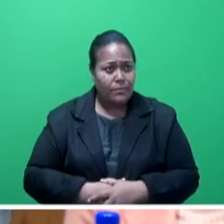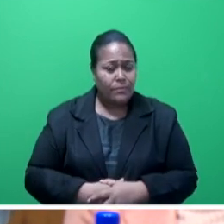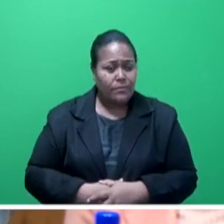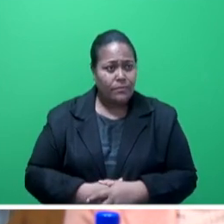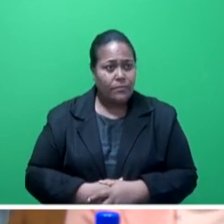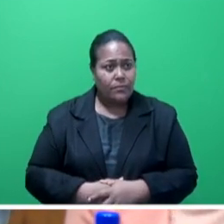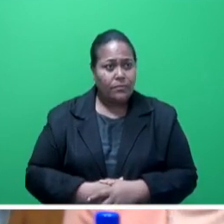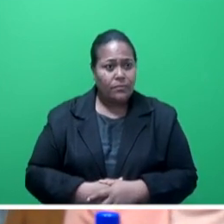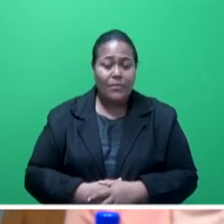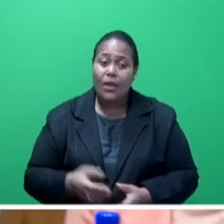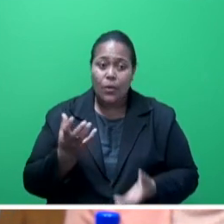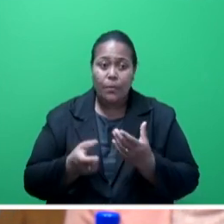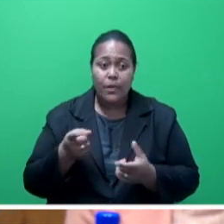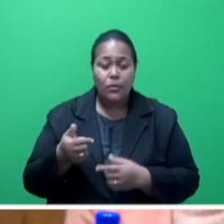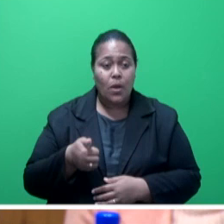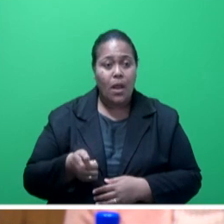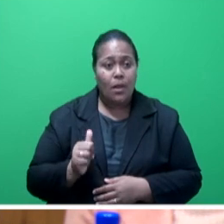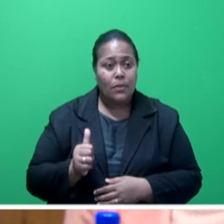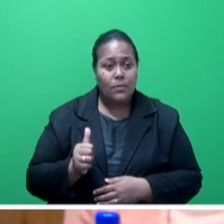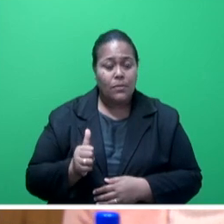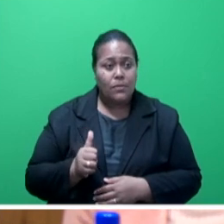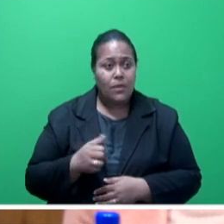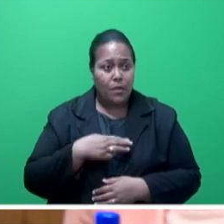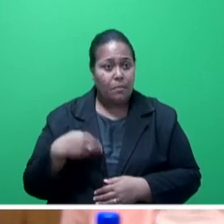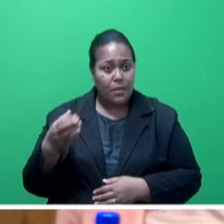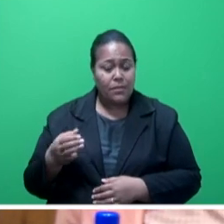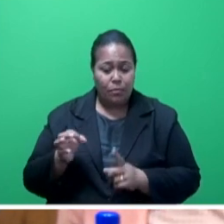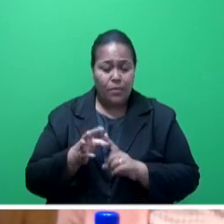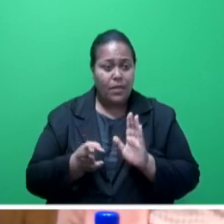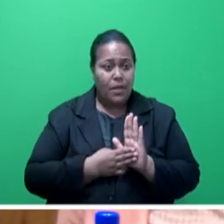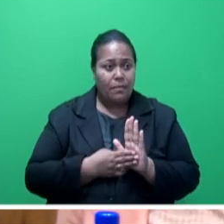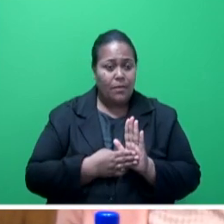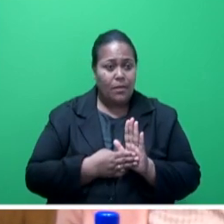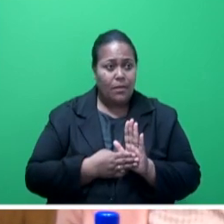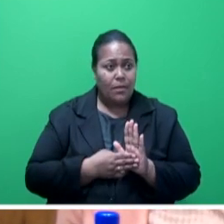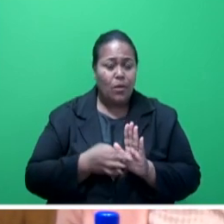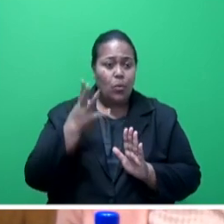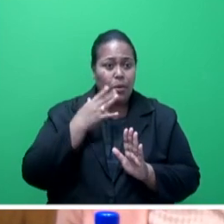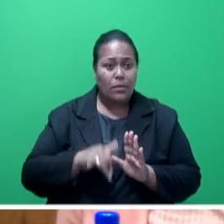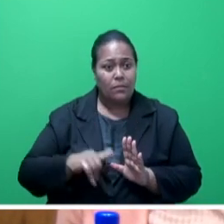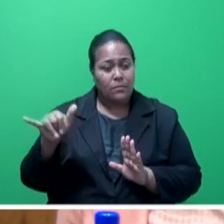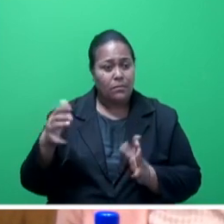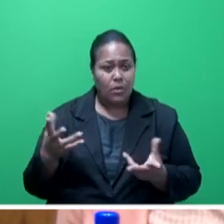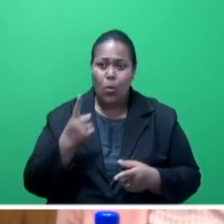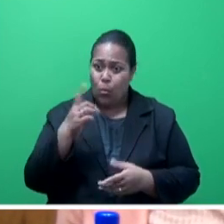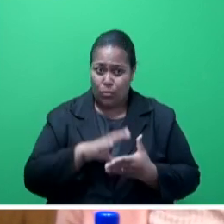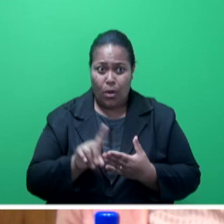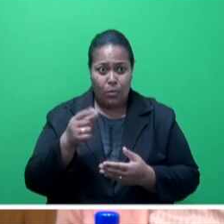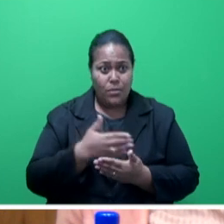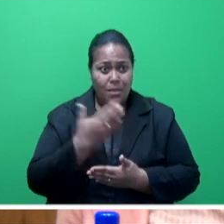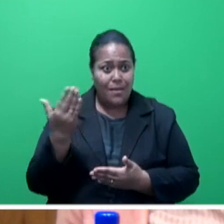that to the allowance that people, that ministers or the Prime Minister gets when they move offshore, to say this $1 per day